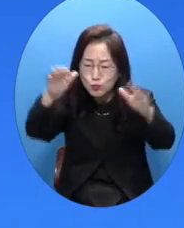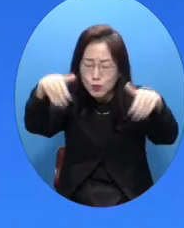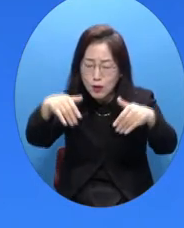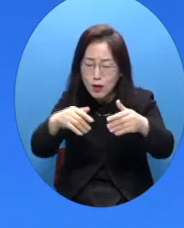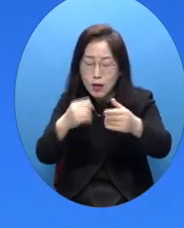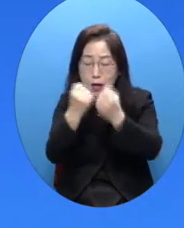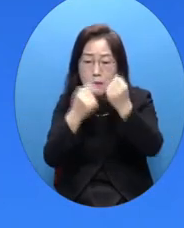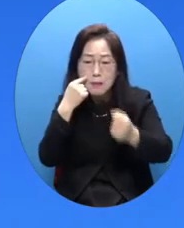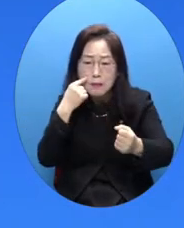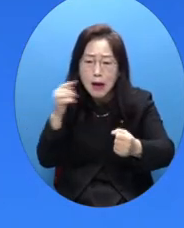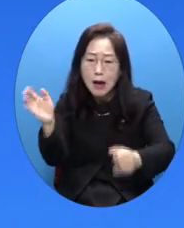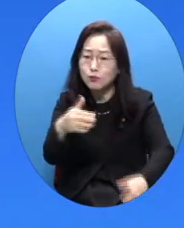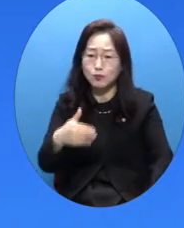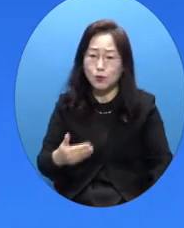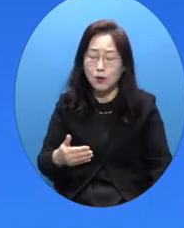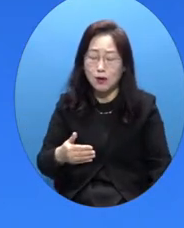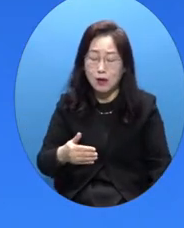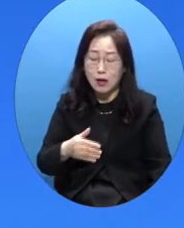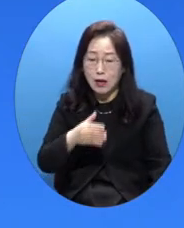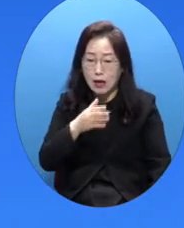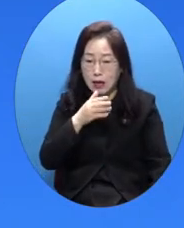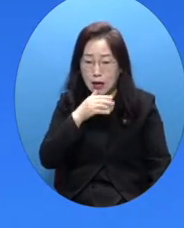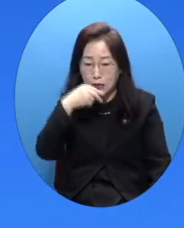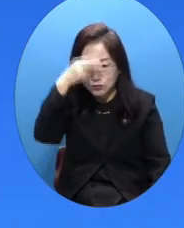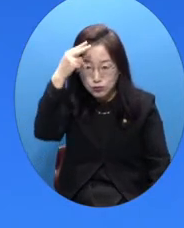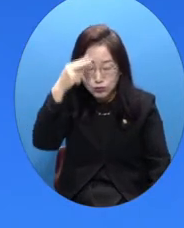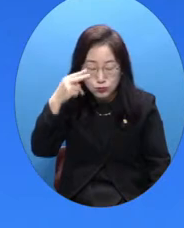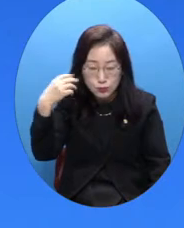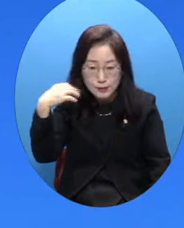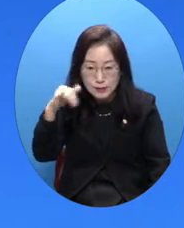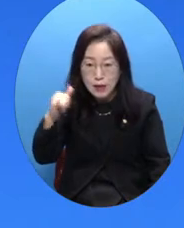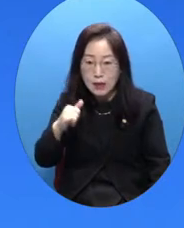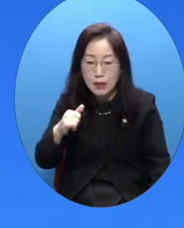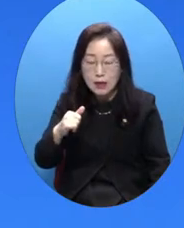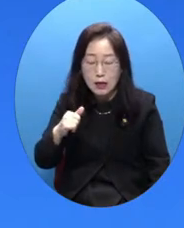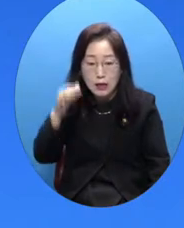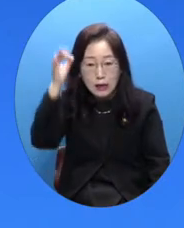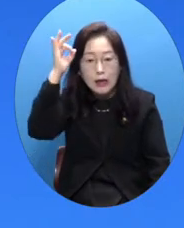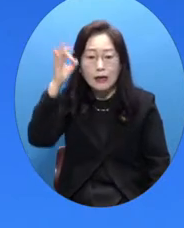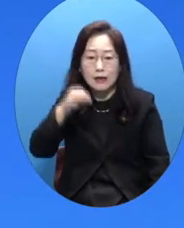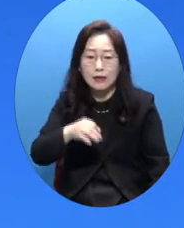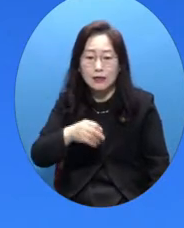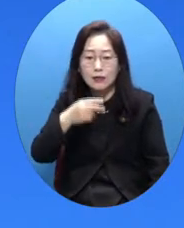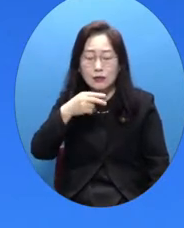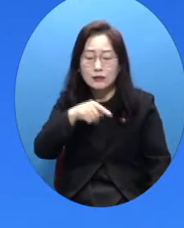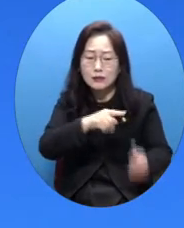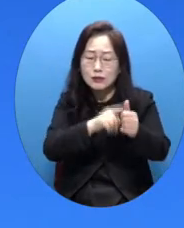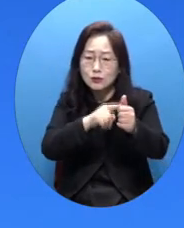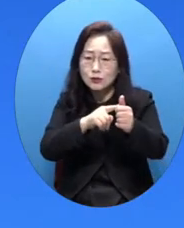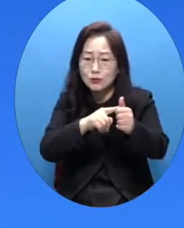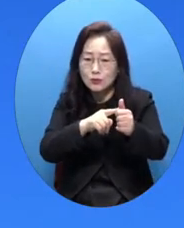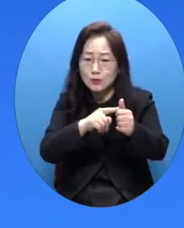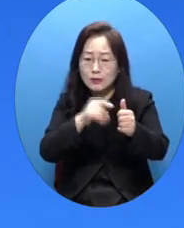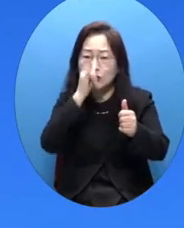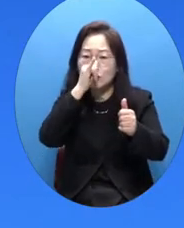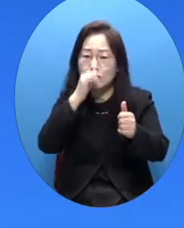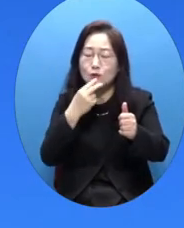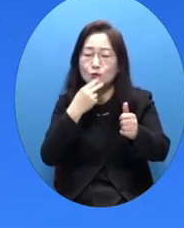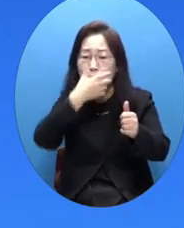barrier remembered Joseph and called Joseph and went to see the king